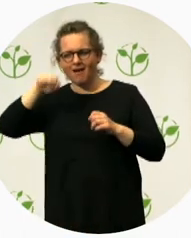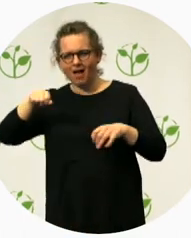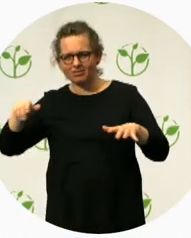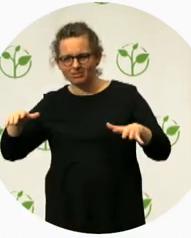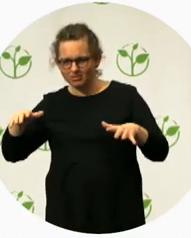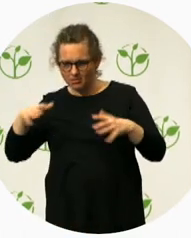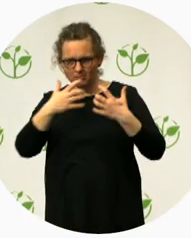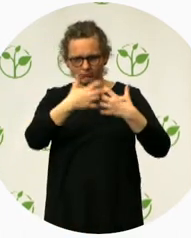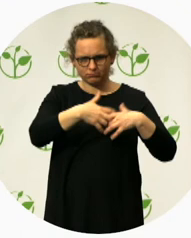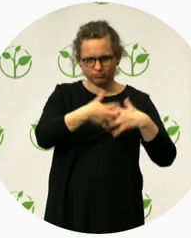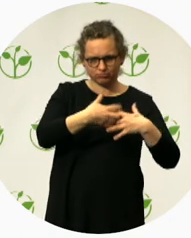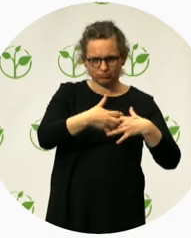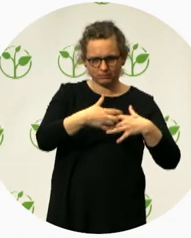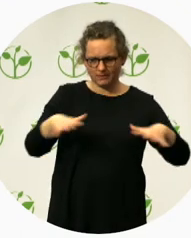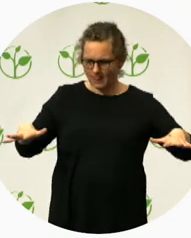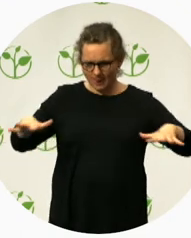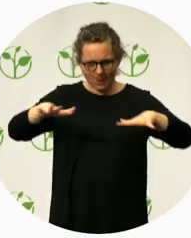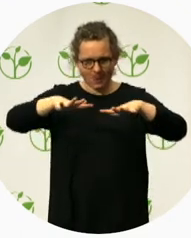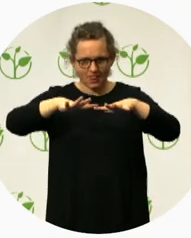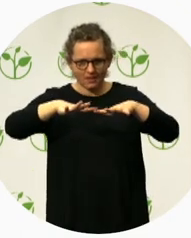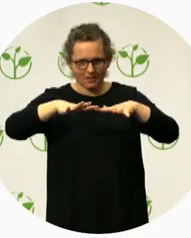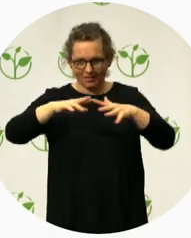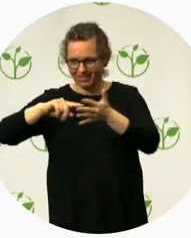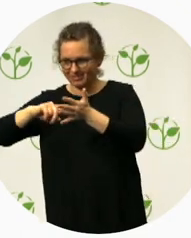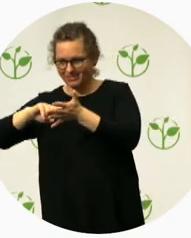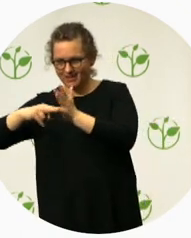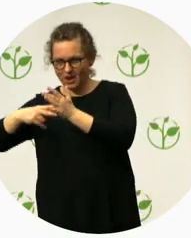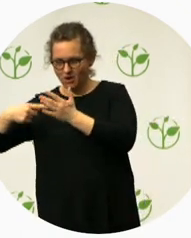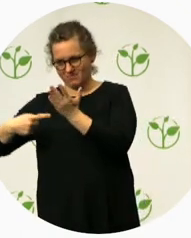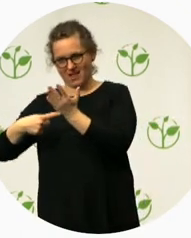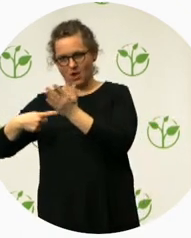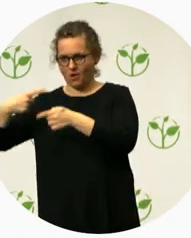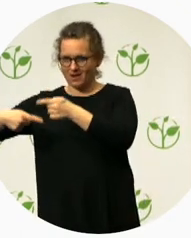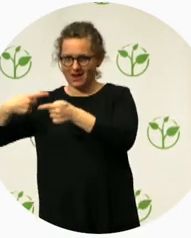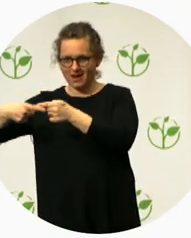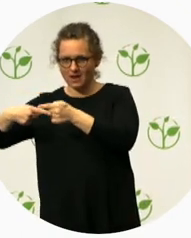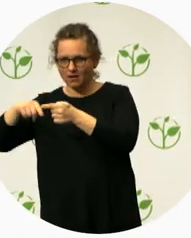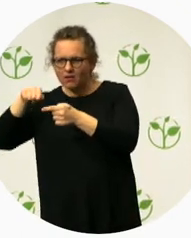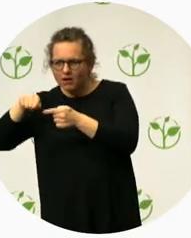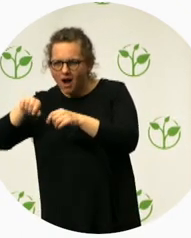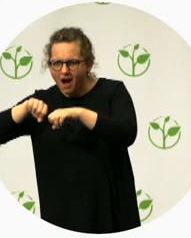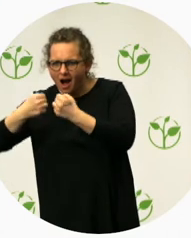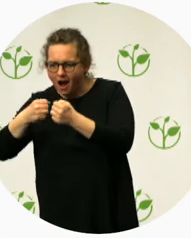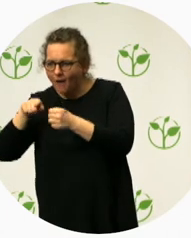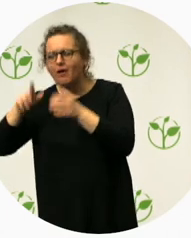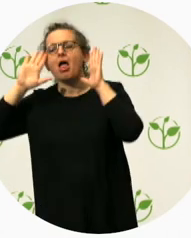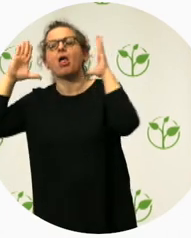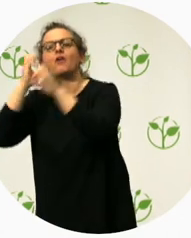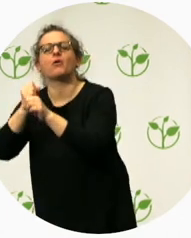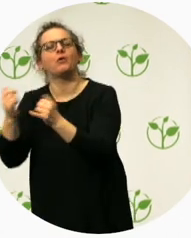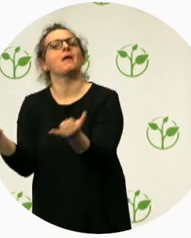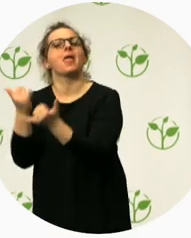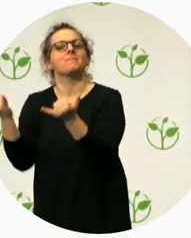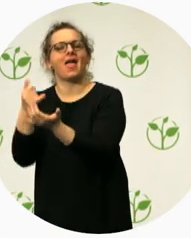more. So the technology is shifting from just the gaming world, but into the classrooms. And teachers are starting to take advantage of it. And it's